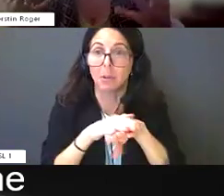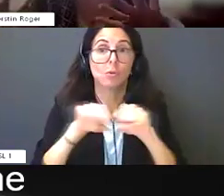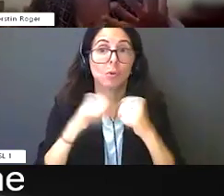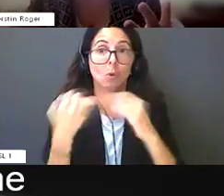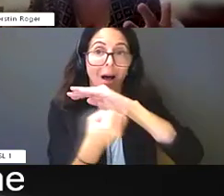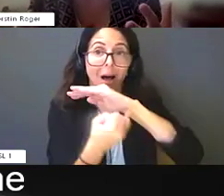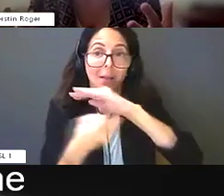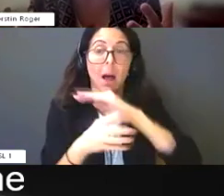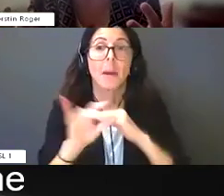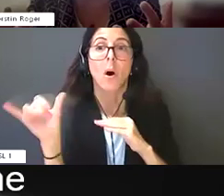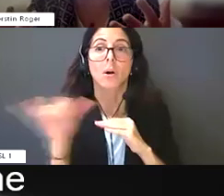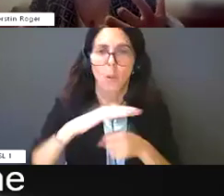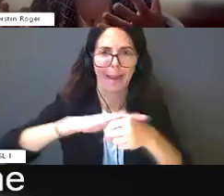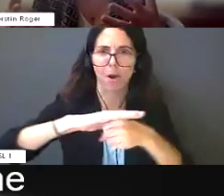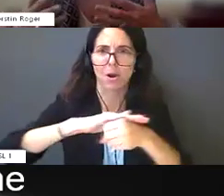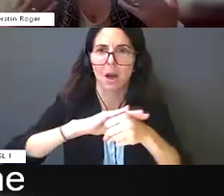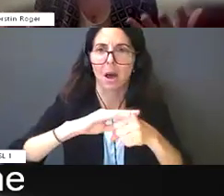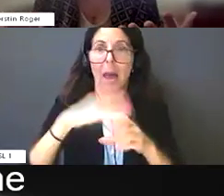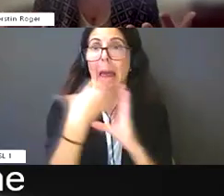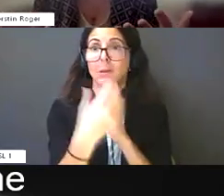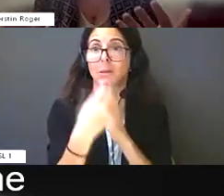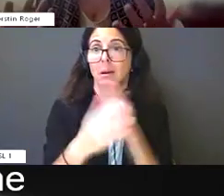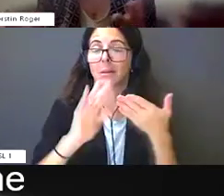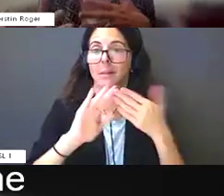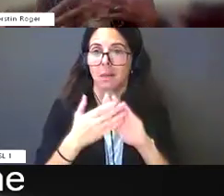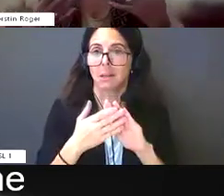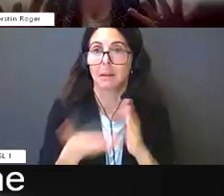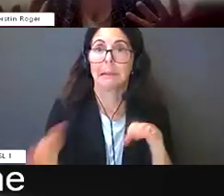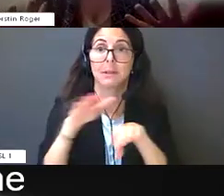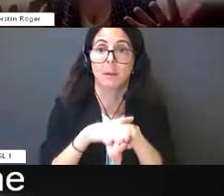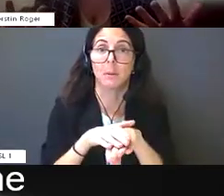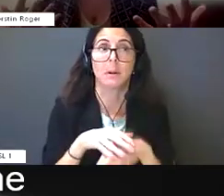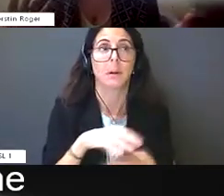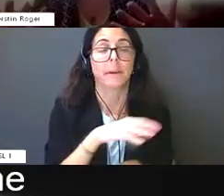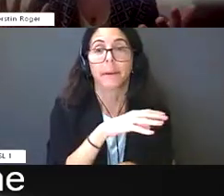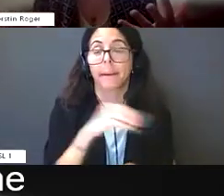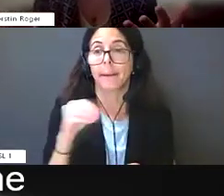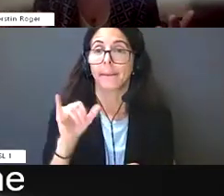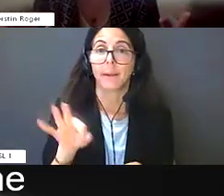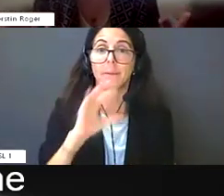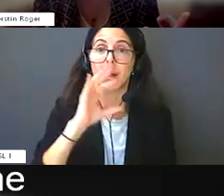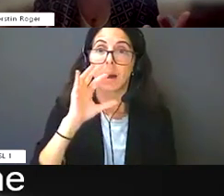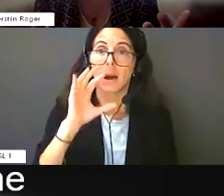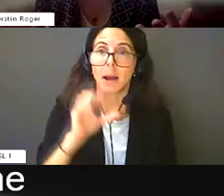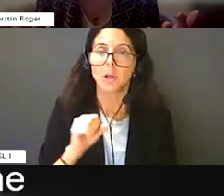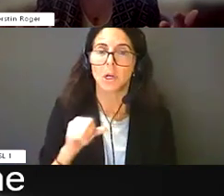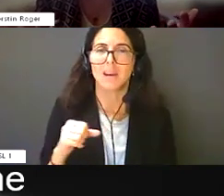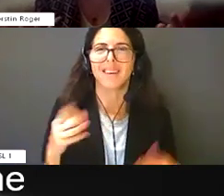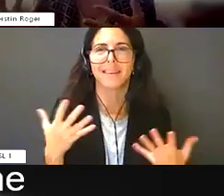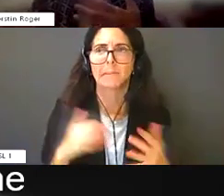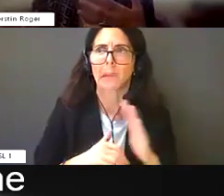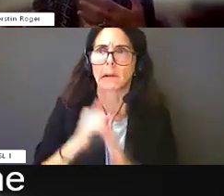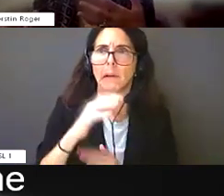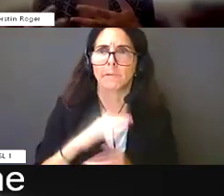of geographic isolation. And when you're aging and maybe you don't feel as comfortable driving